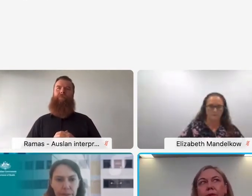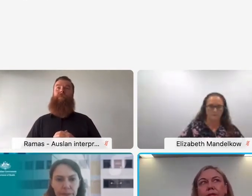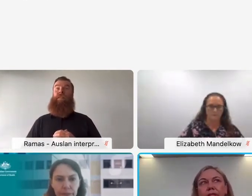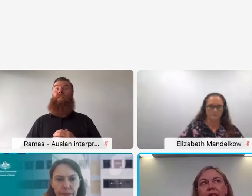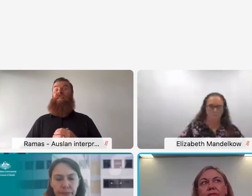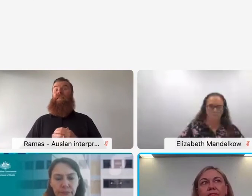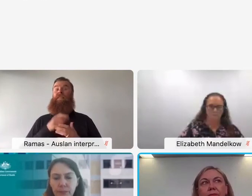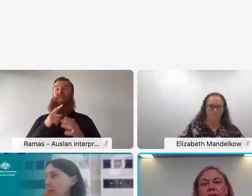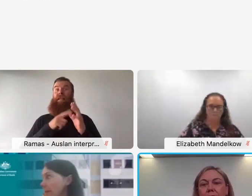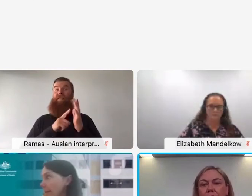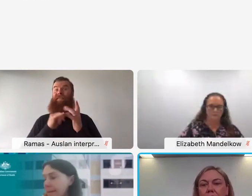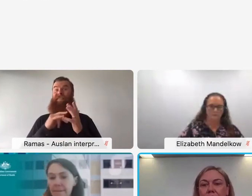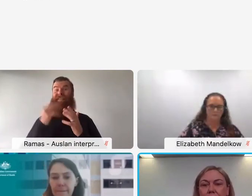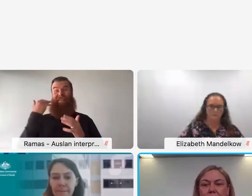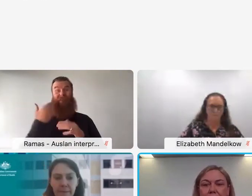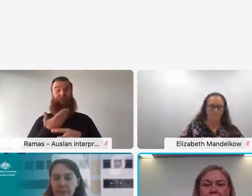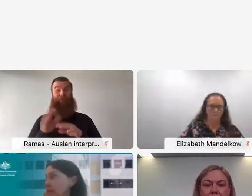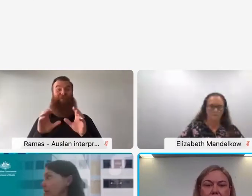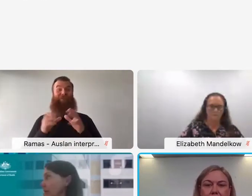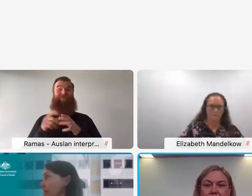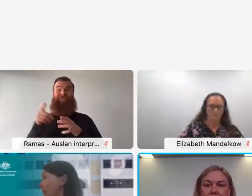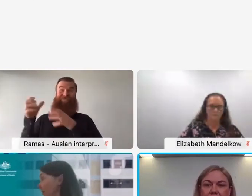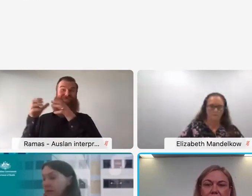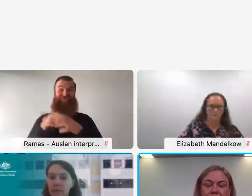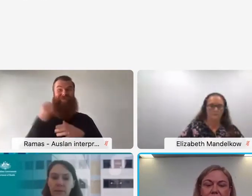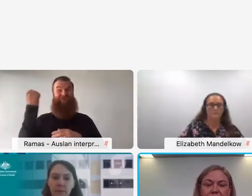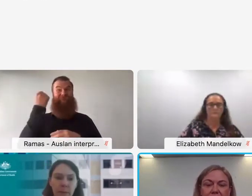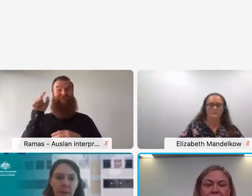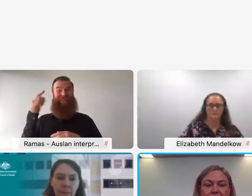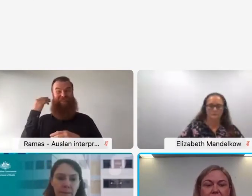recent cohort that's come from Samoa to work in for an